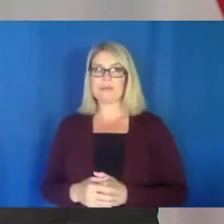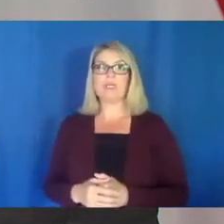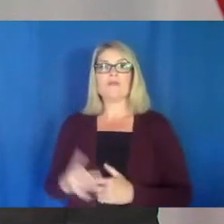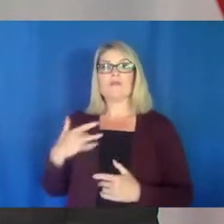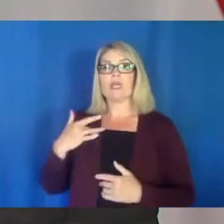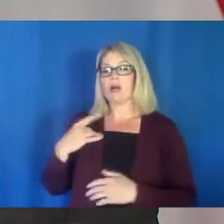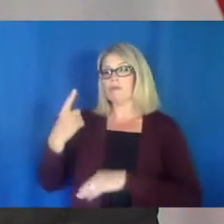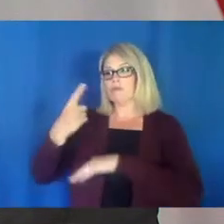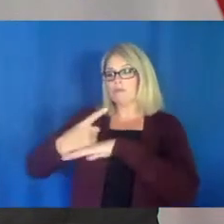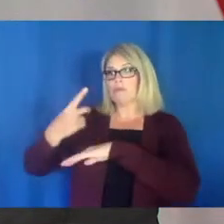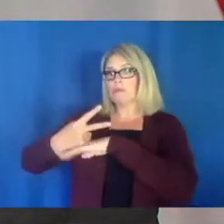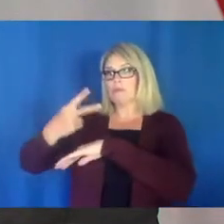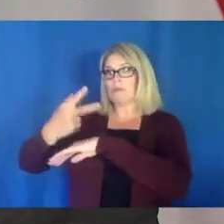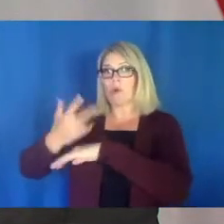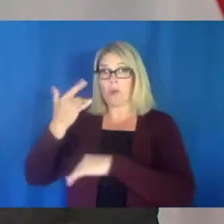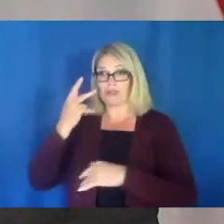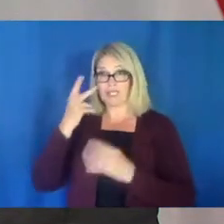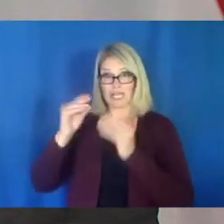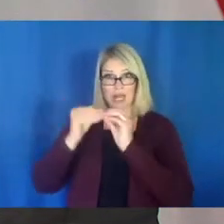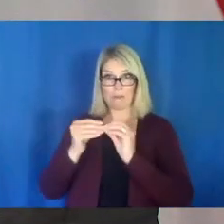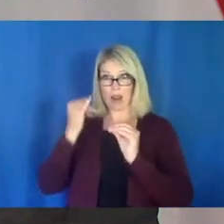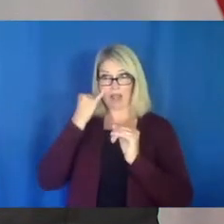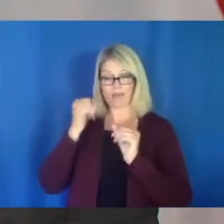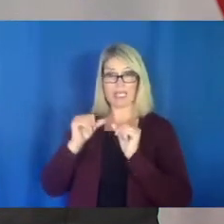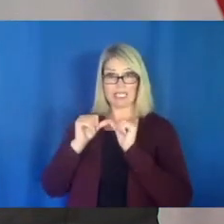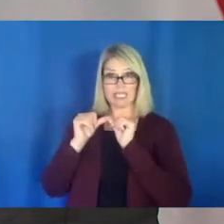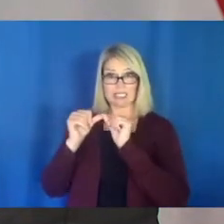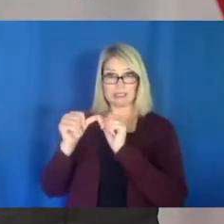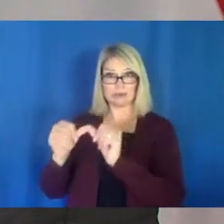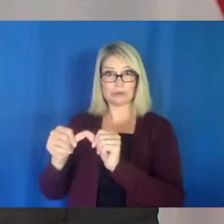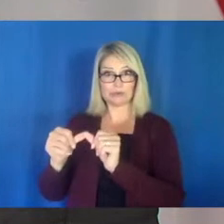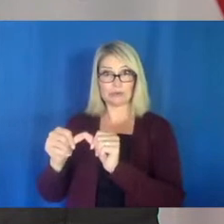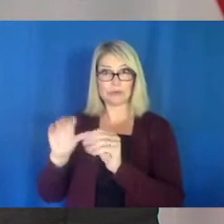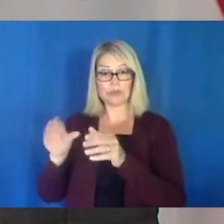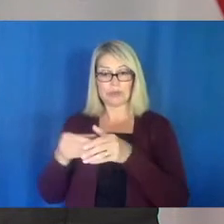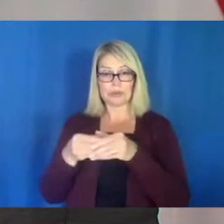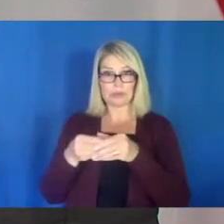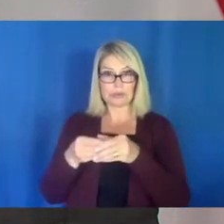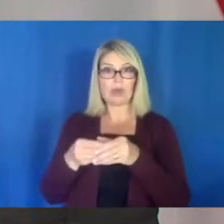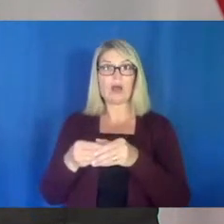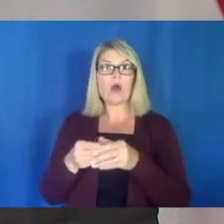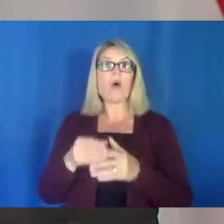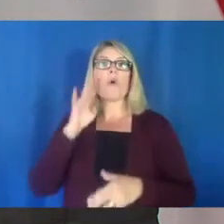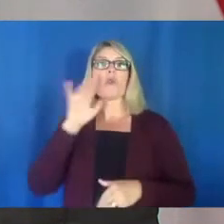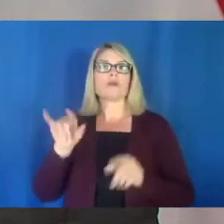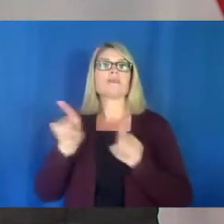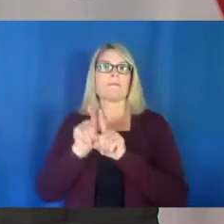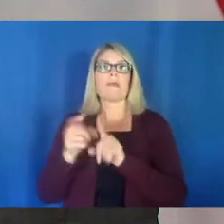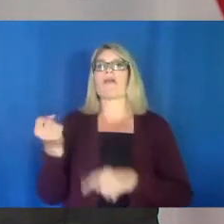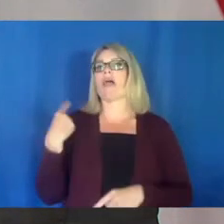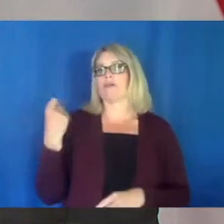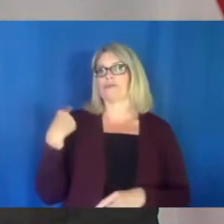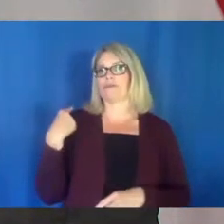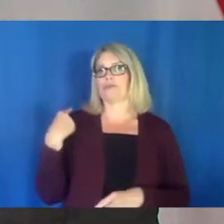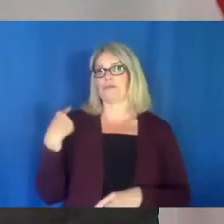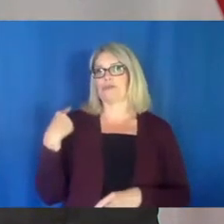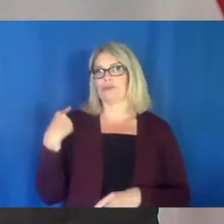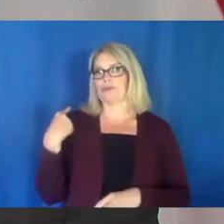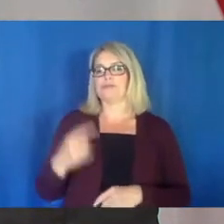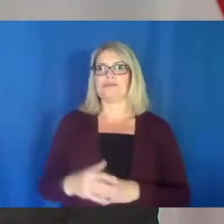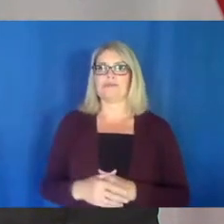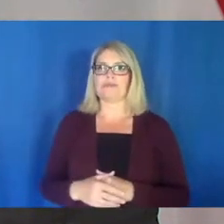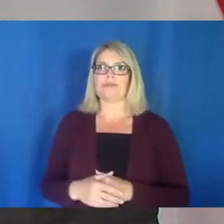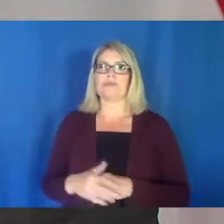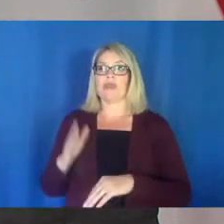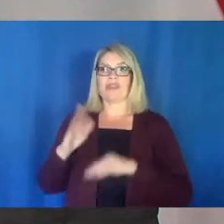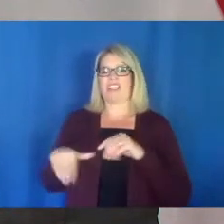on the numbers we're seeing, if they continue, that it will look a lot more like last year, perhaps, than it has in the first few days of